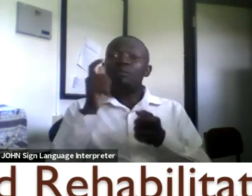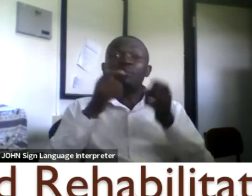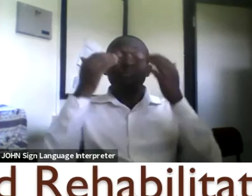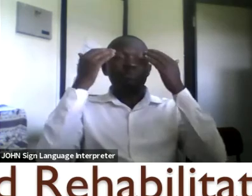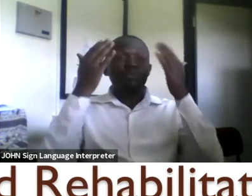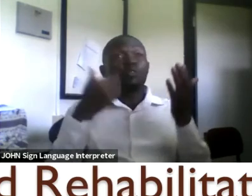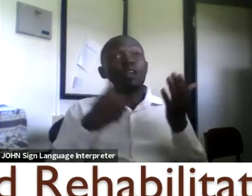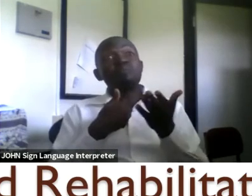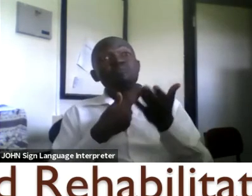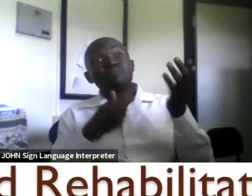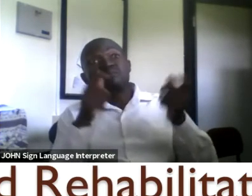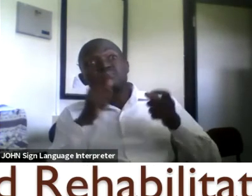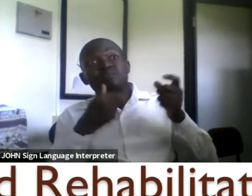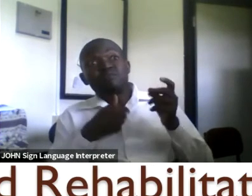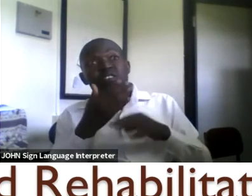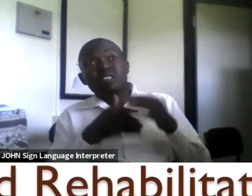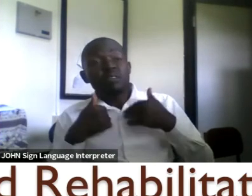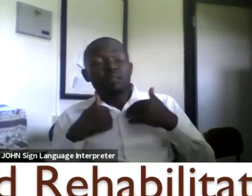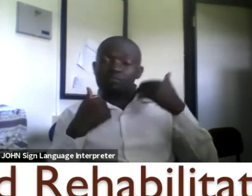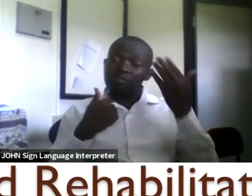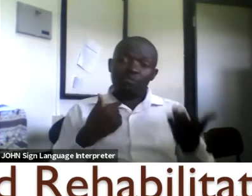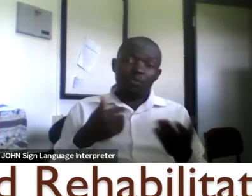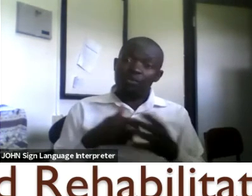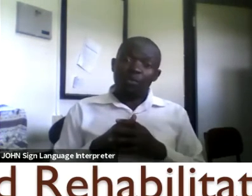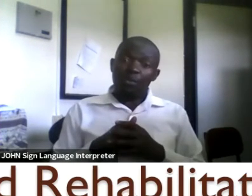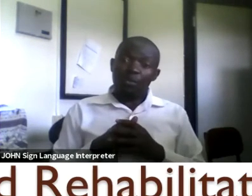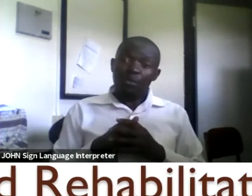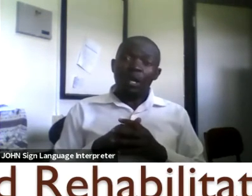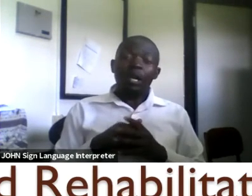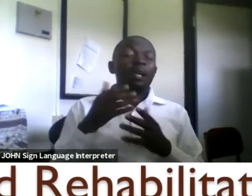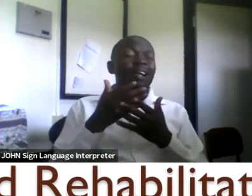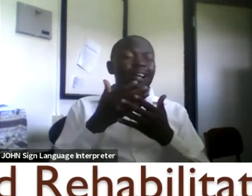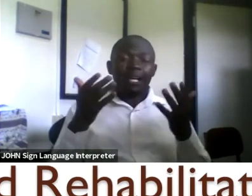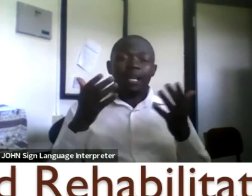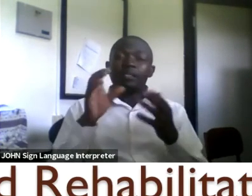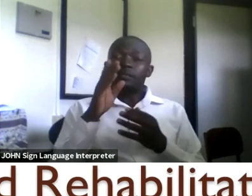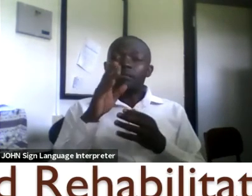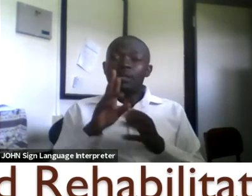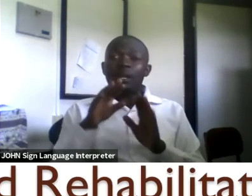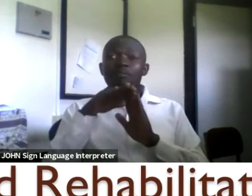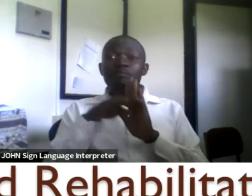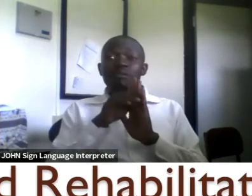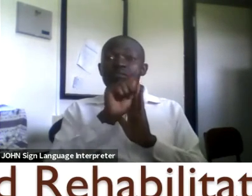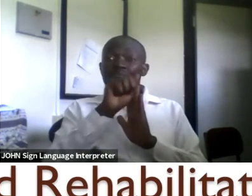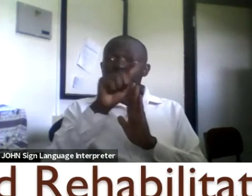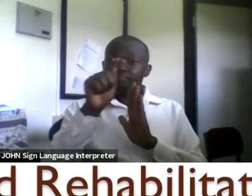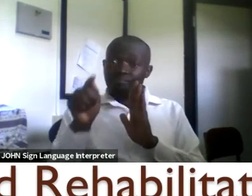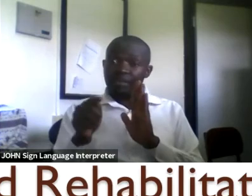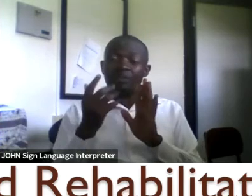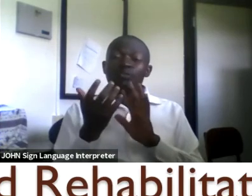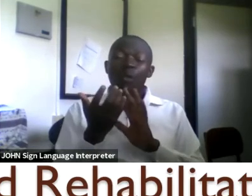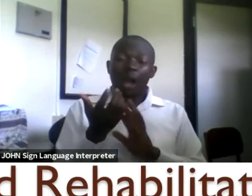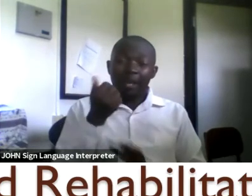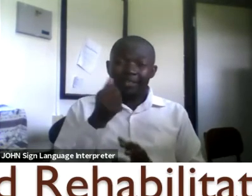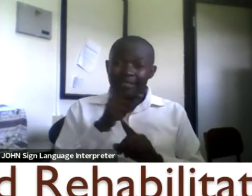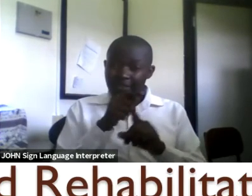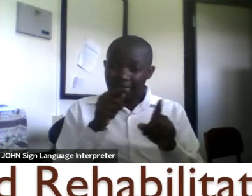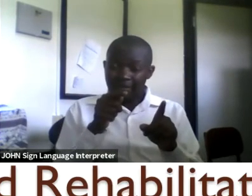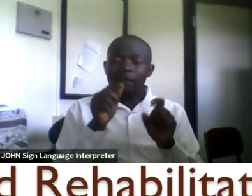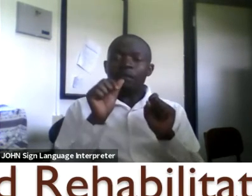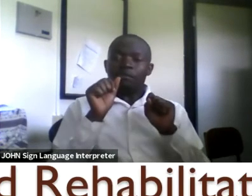with disabilities are there, any CBR program, what they've been able to achieve was that help